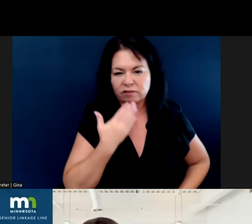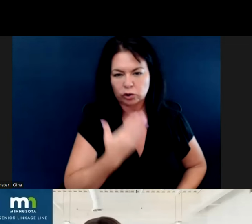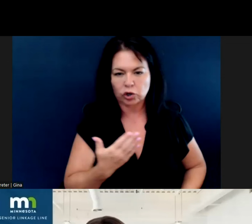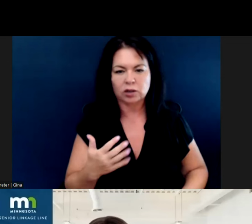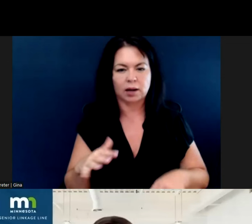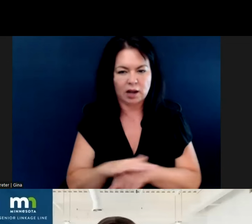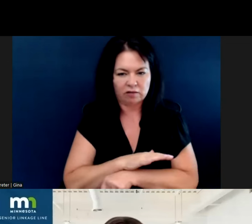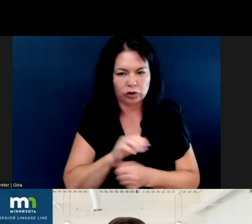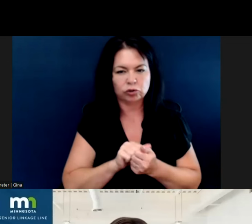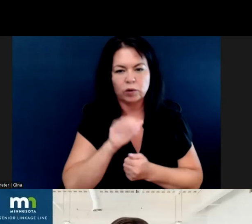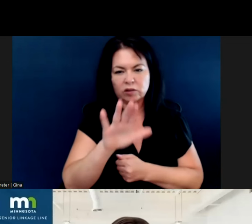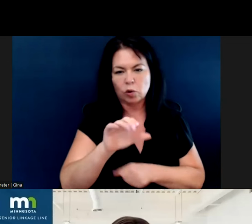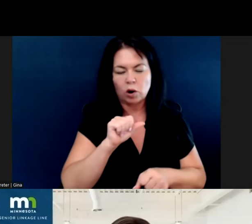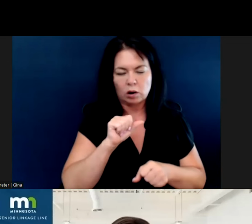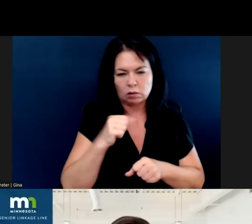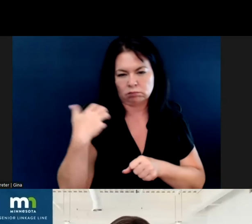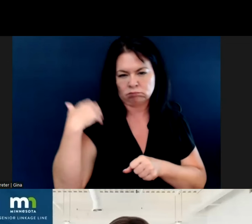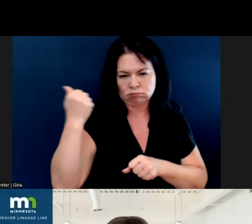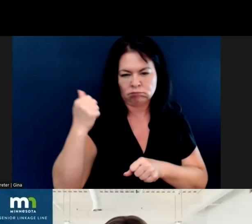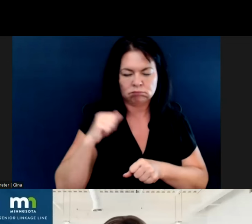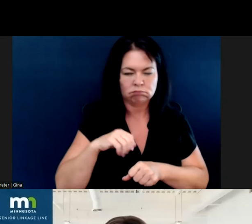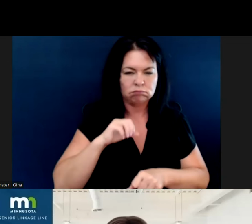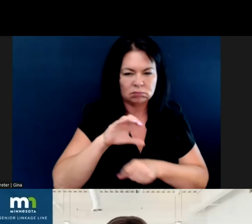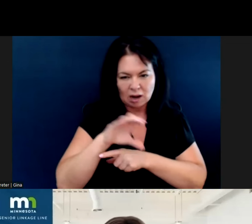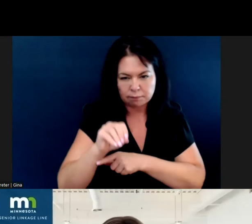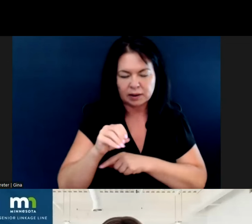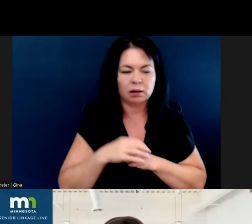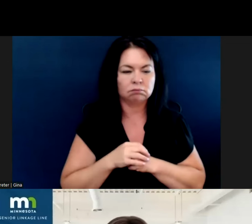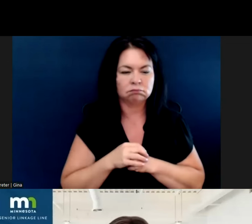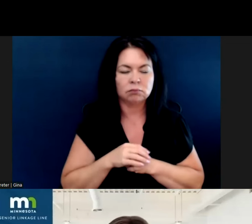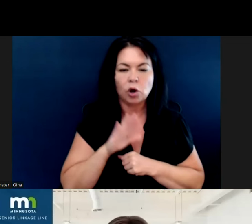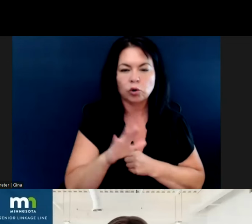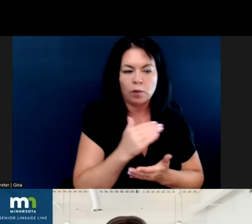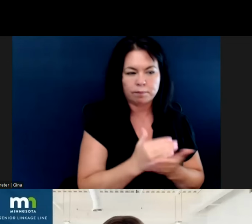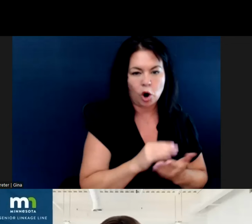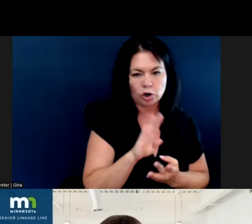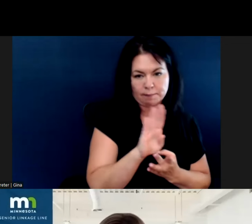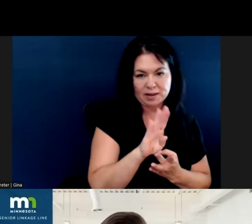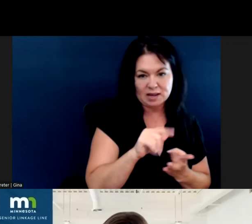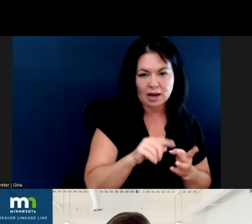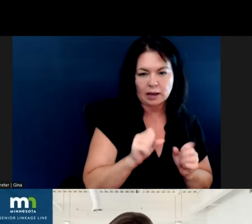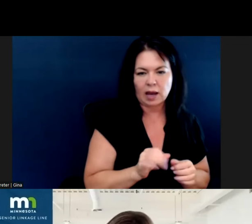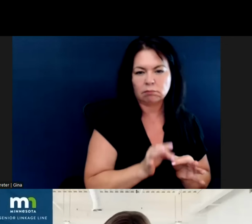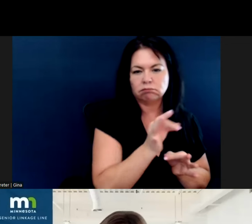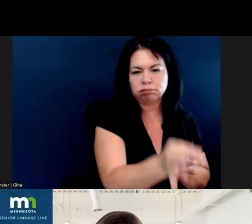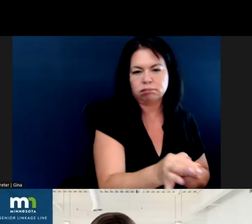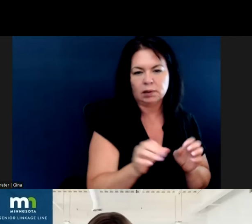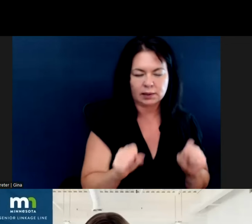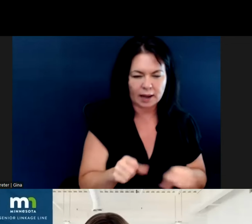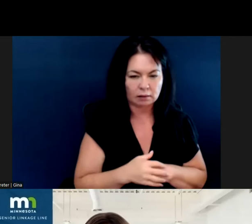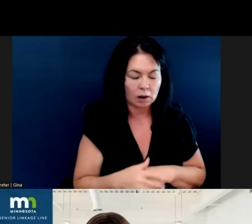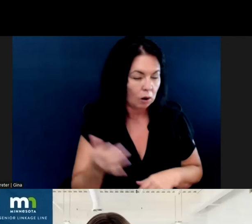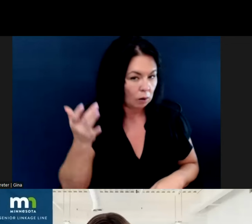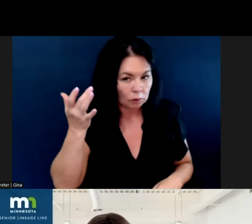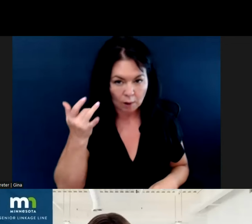more employees, you can delay your enrollment in Medicare Part B. Now, why you may want to do that is if